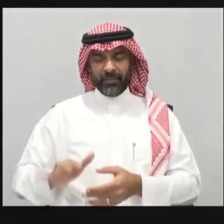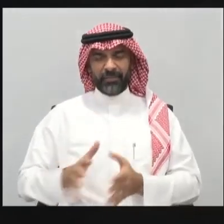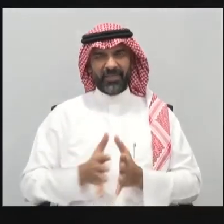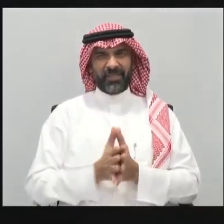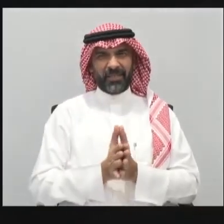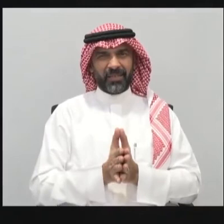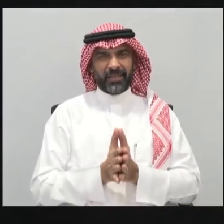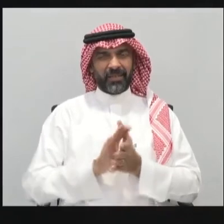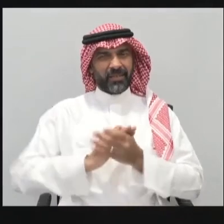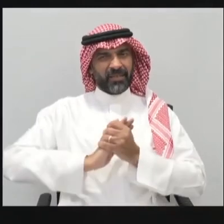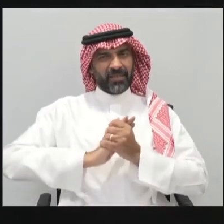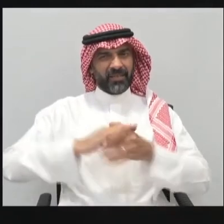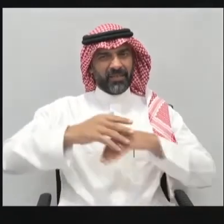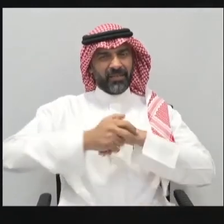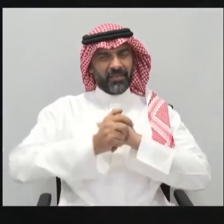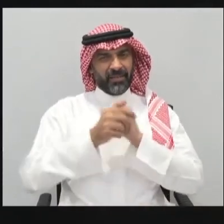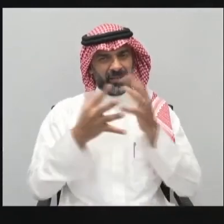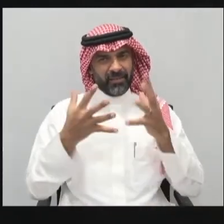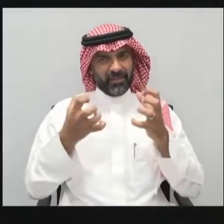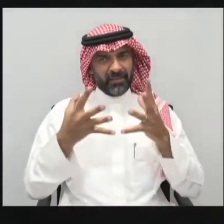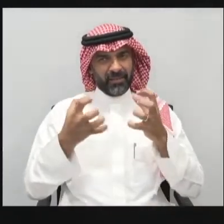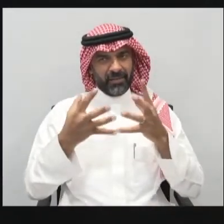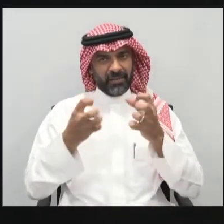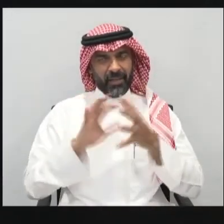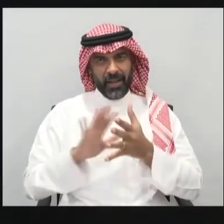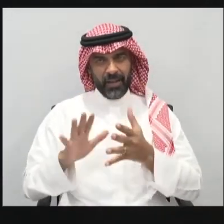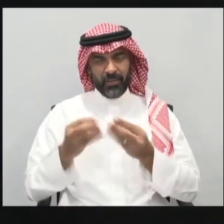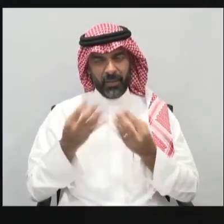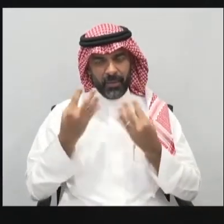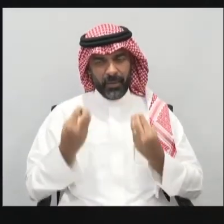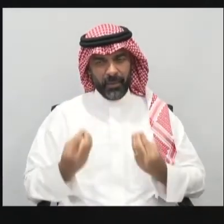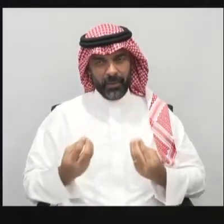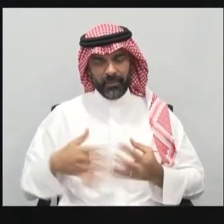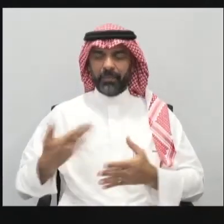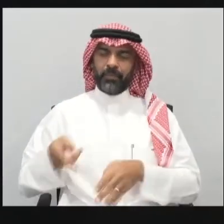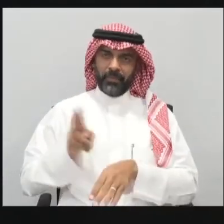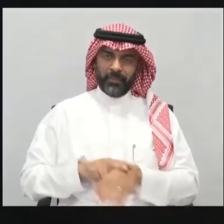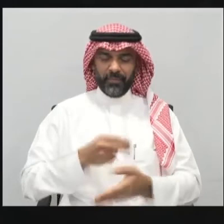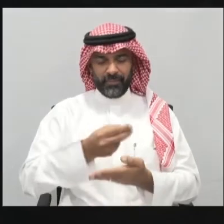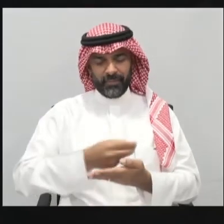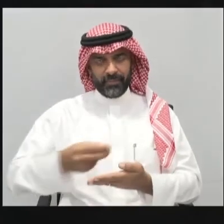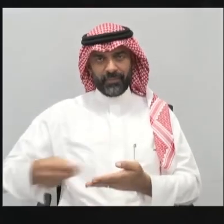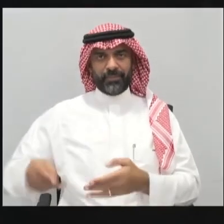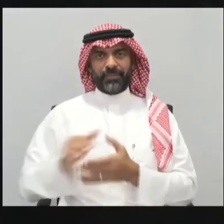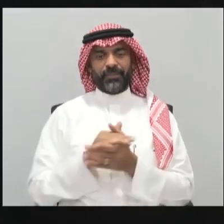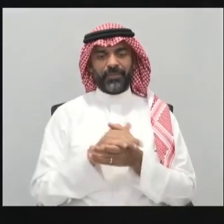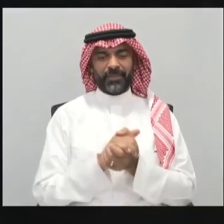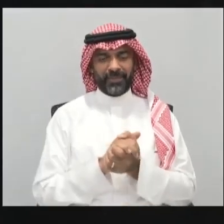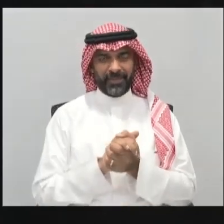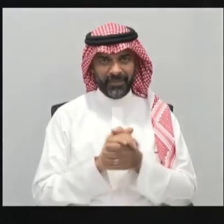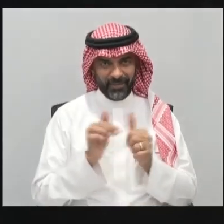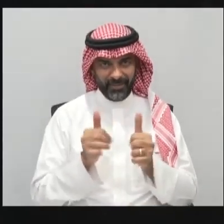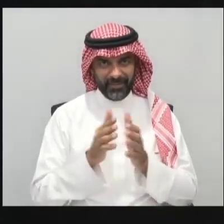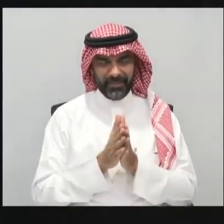maybe this can help you also get used to writing. You see writing and then you start writing yourself,